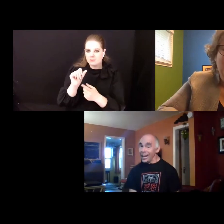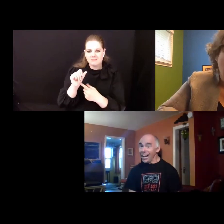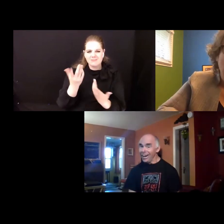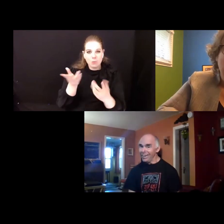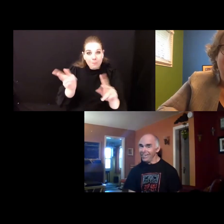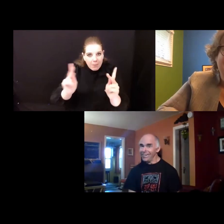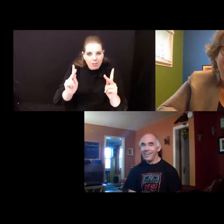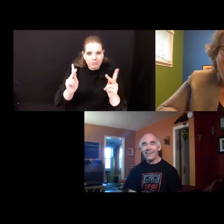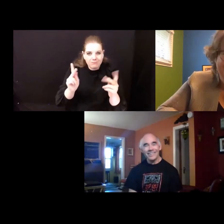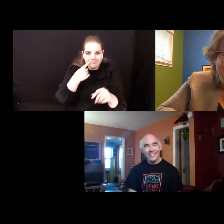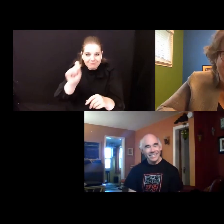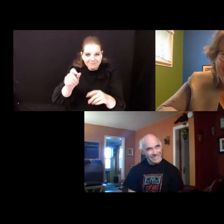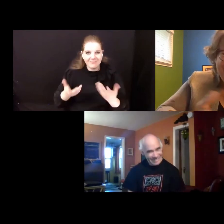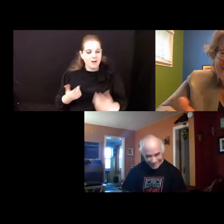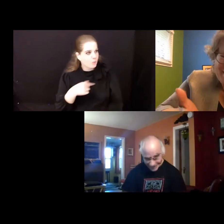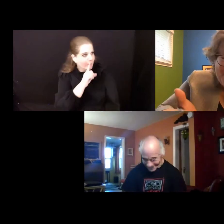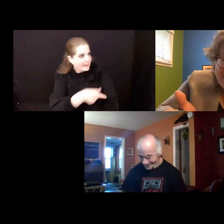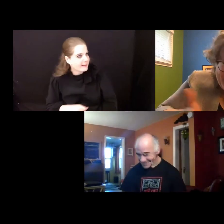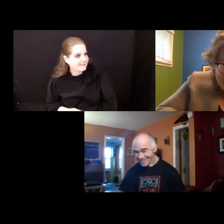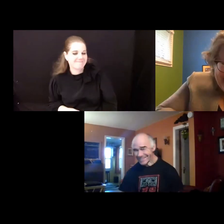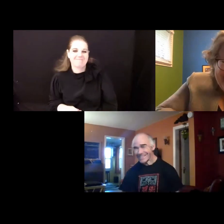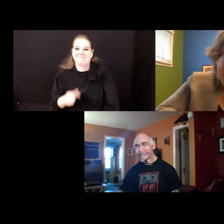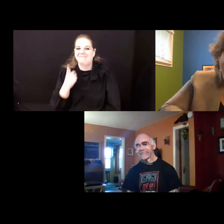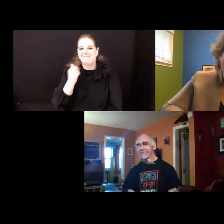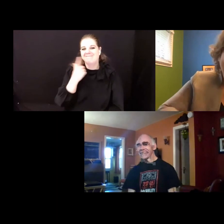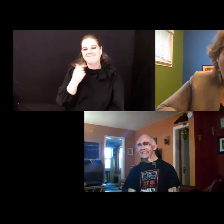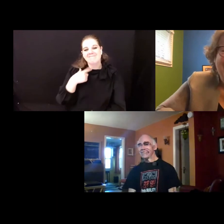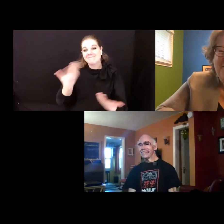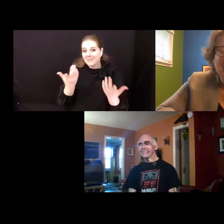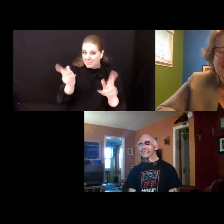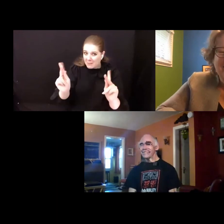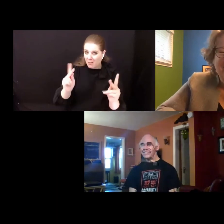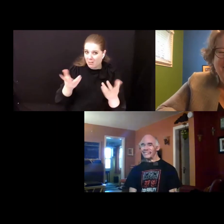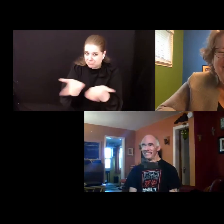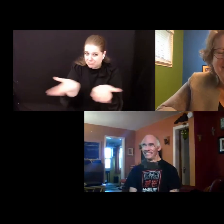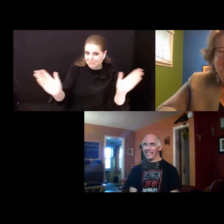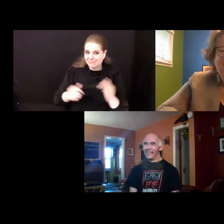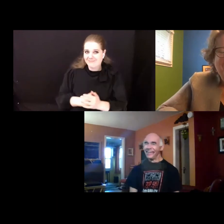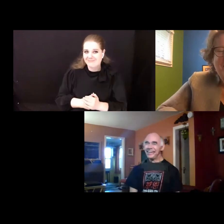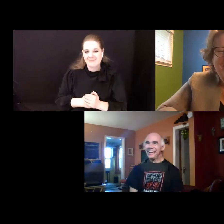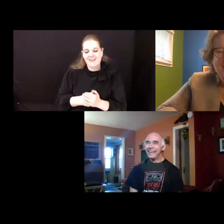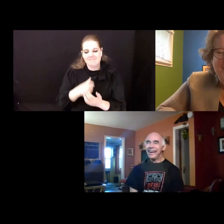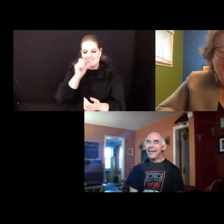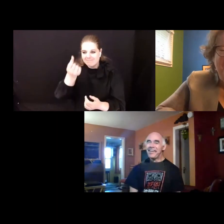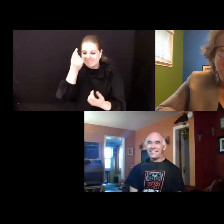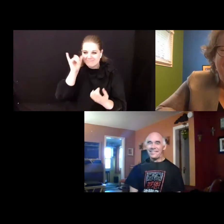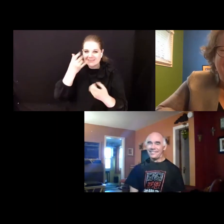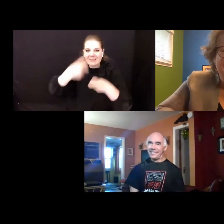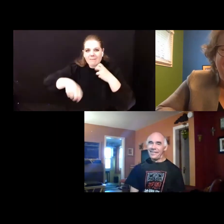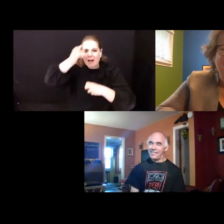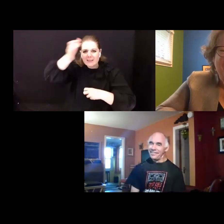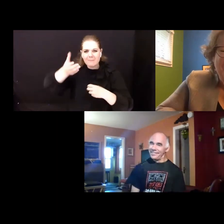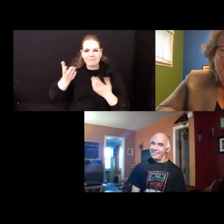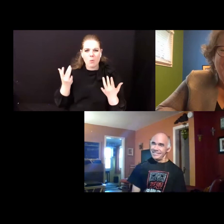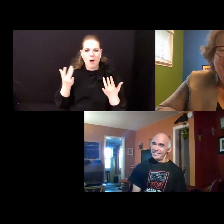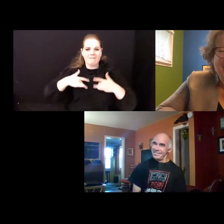With all the range, they're just people. Why is that a hard concept? Why do we have to have all these events